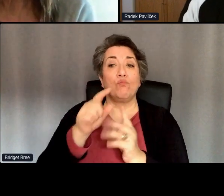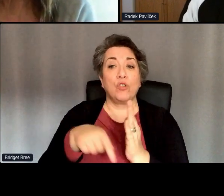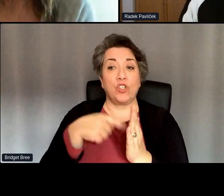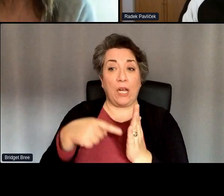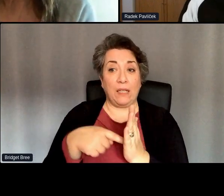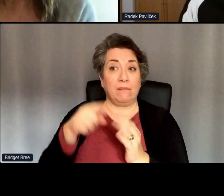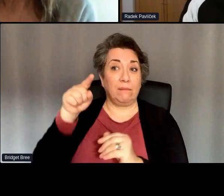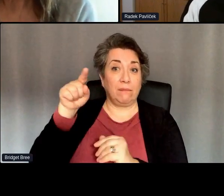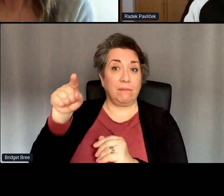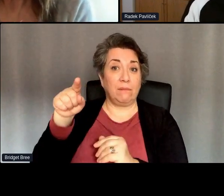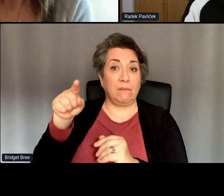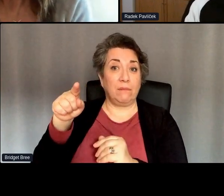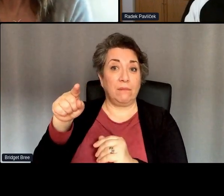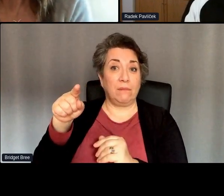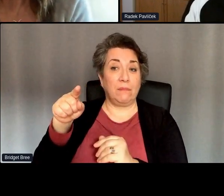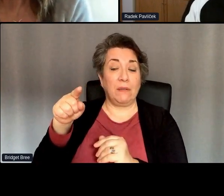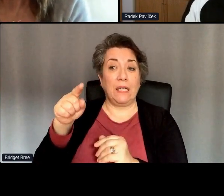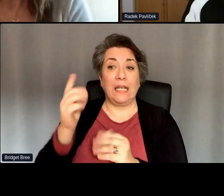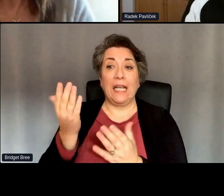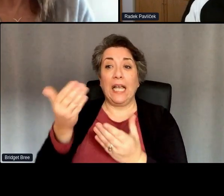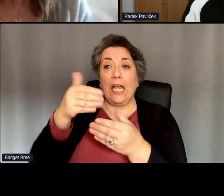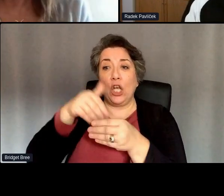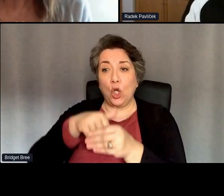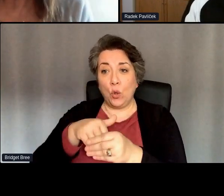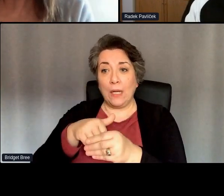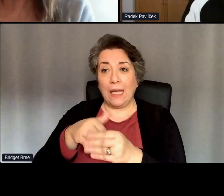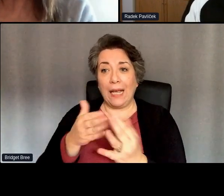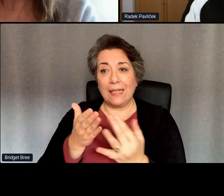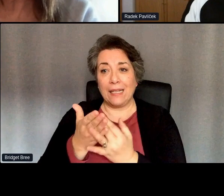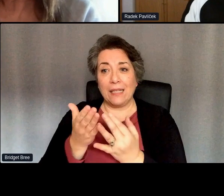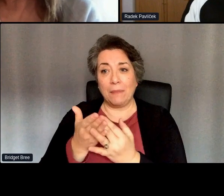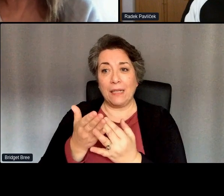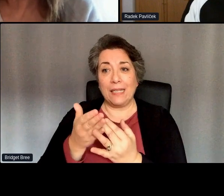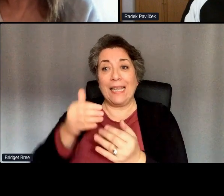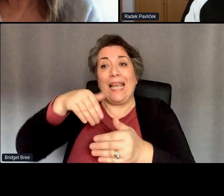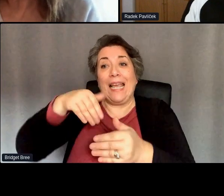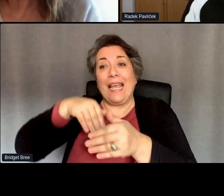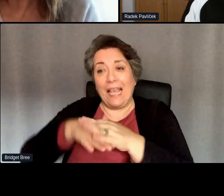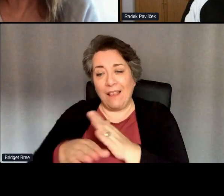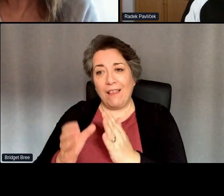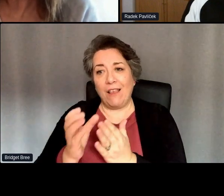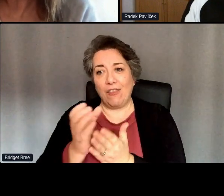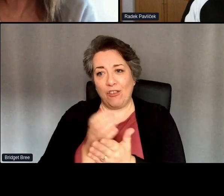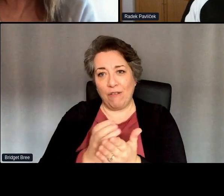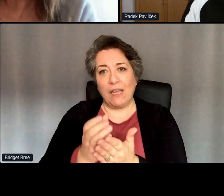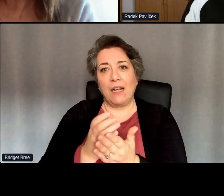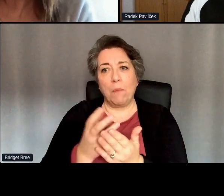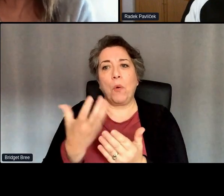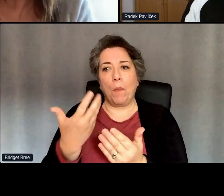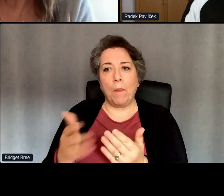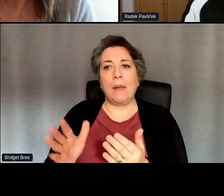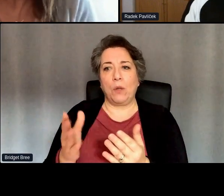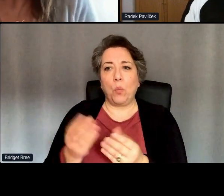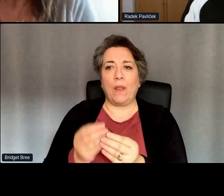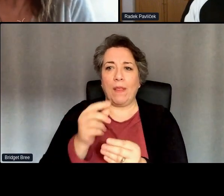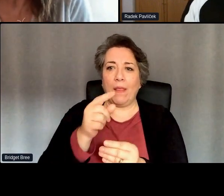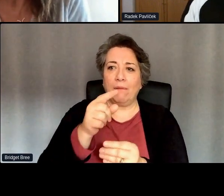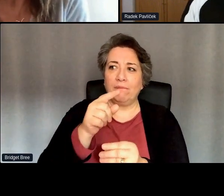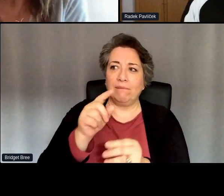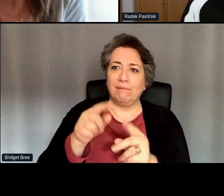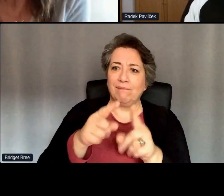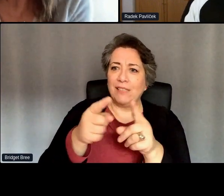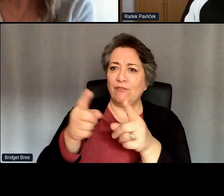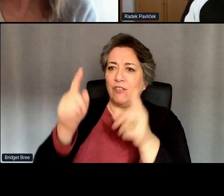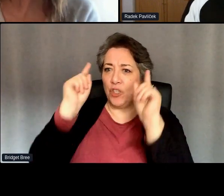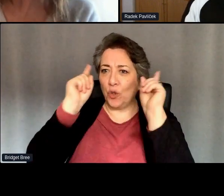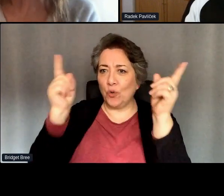Including web accessibility in the curricula with a number of different universities across Europe. So there's some